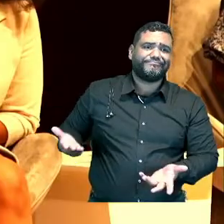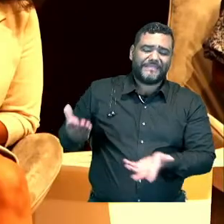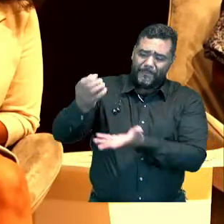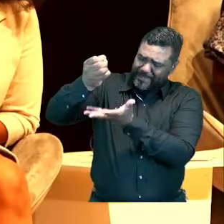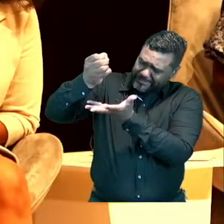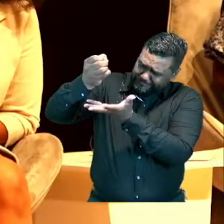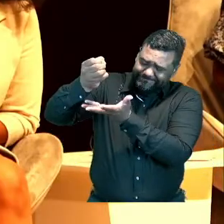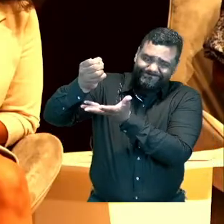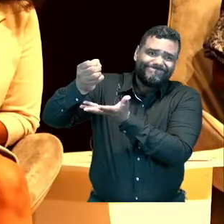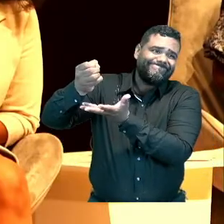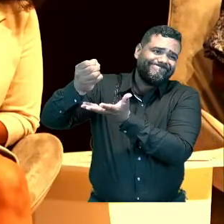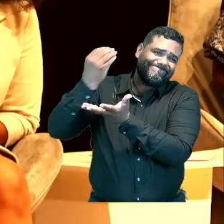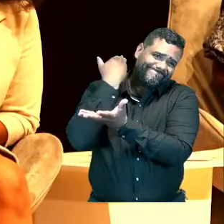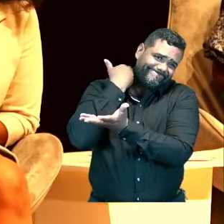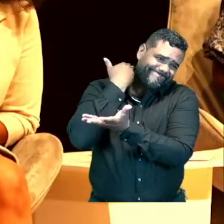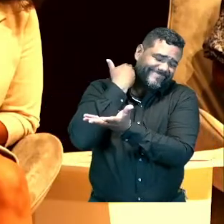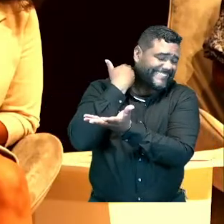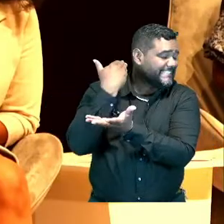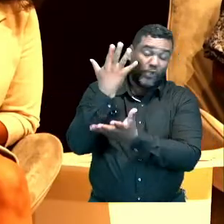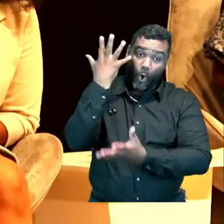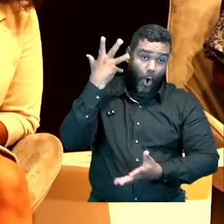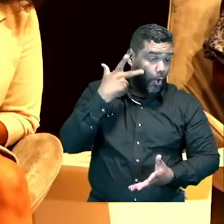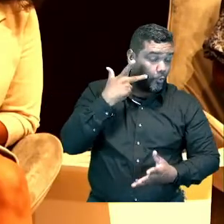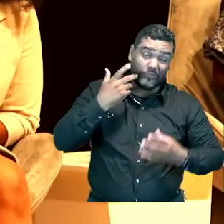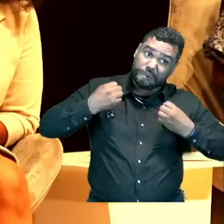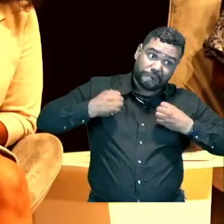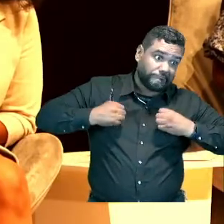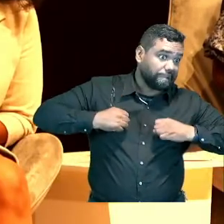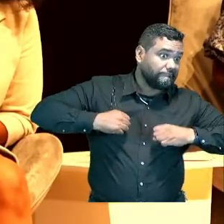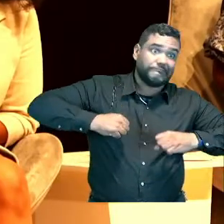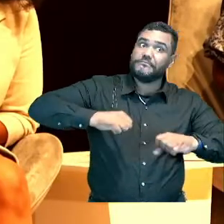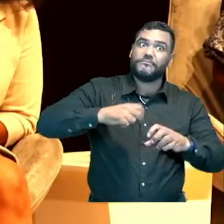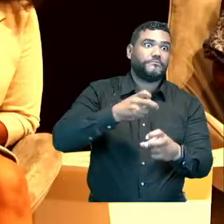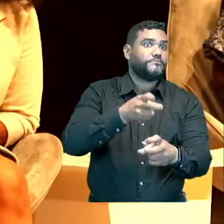had to fight every day.